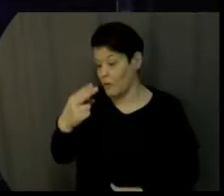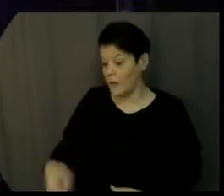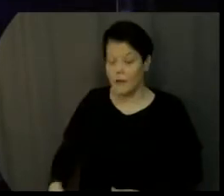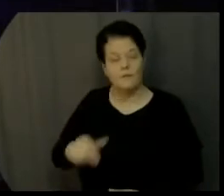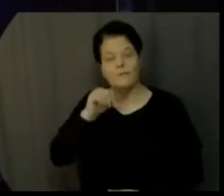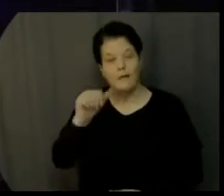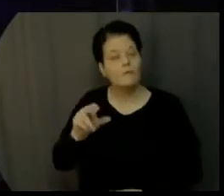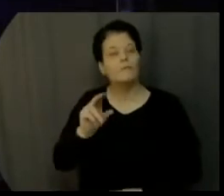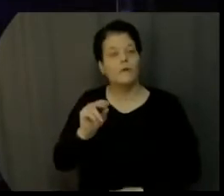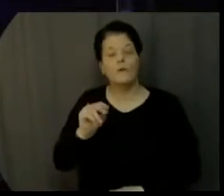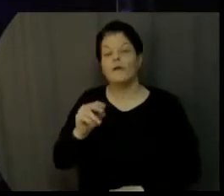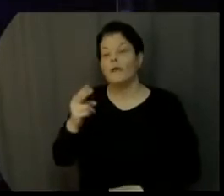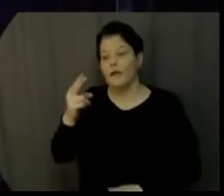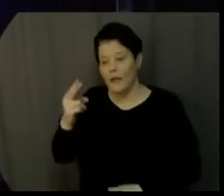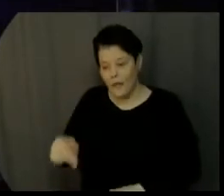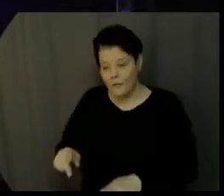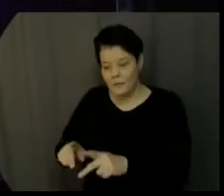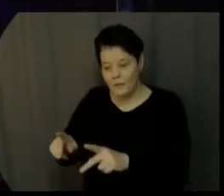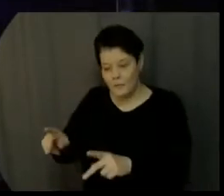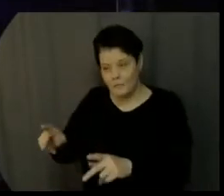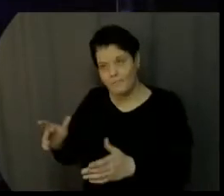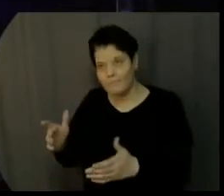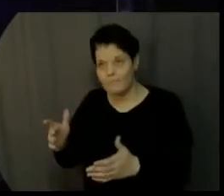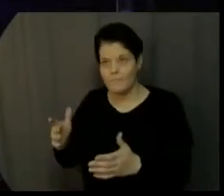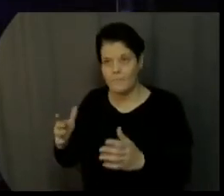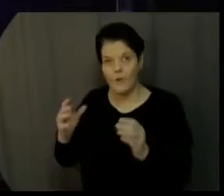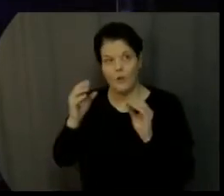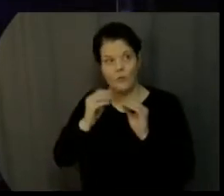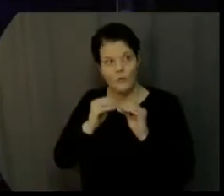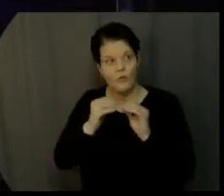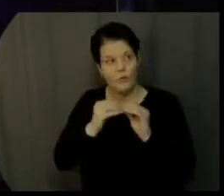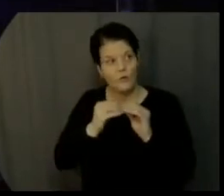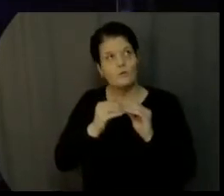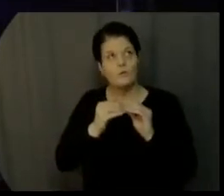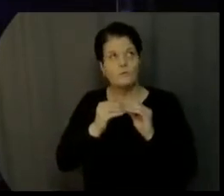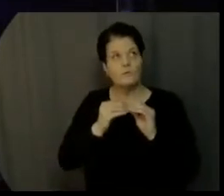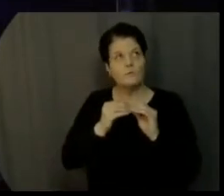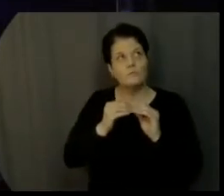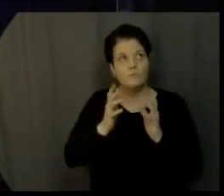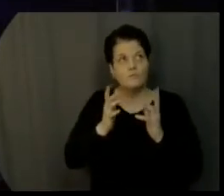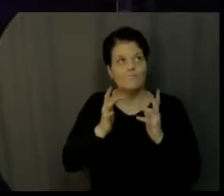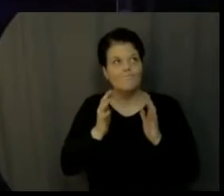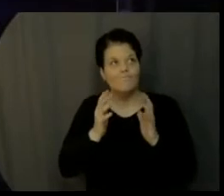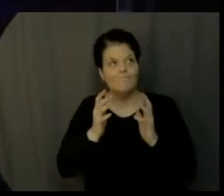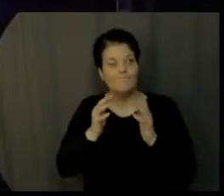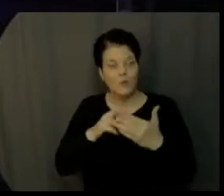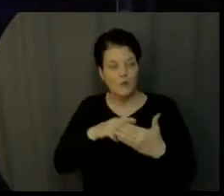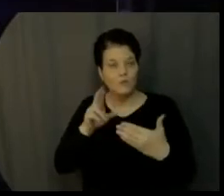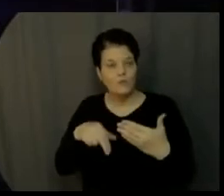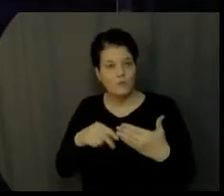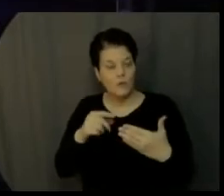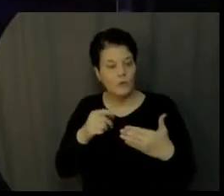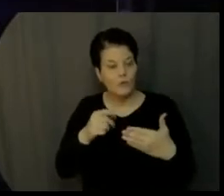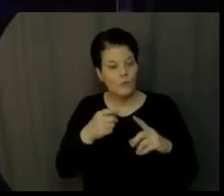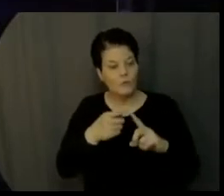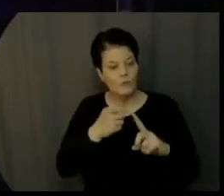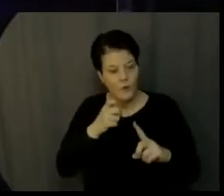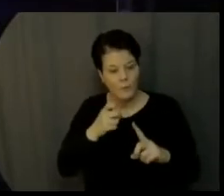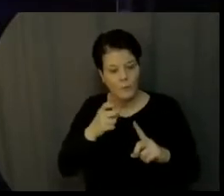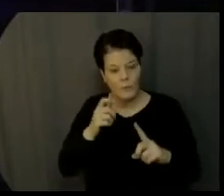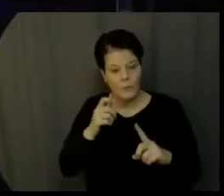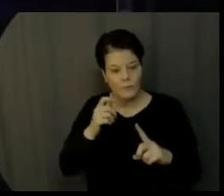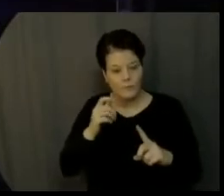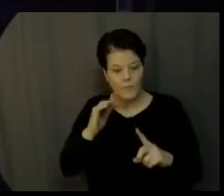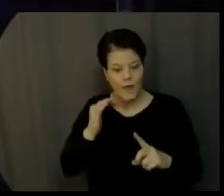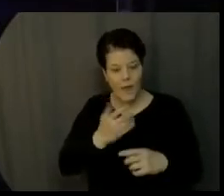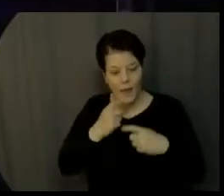life. That when we sin, we invite, just like when we open up our heart's door to Jesus, He comes